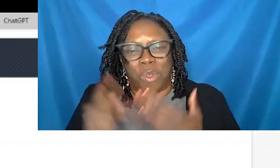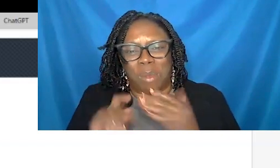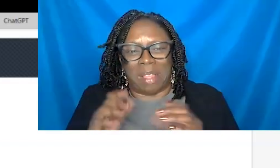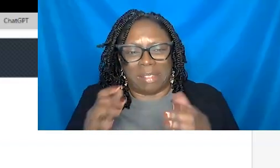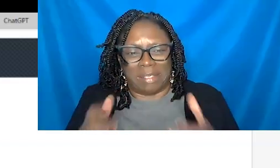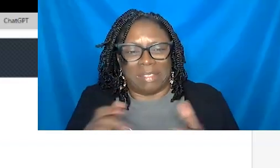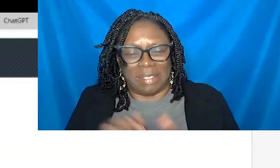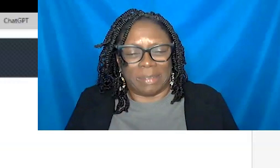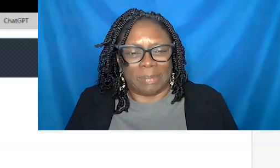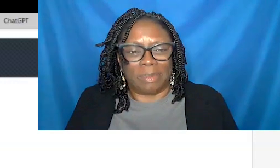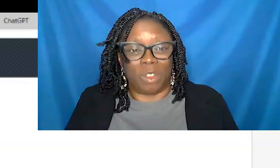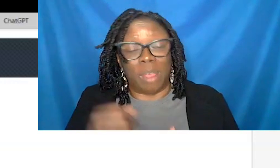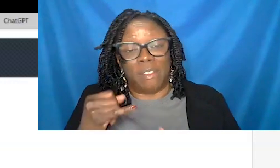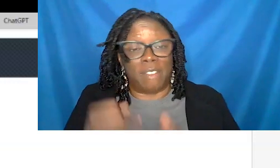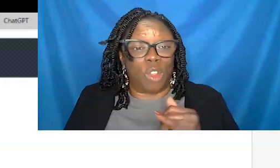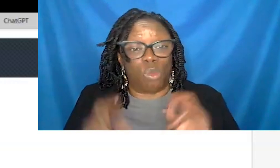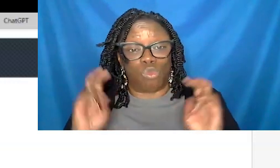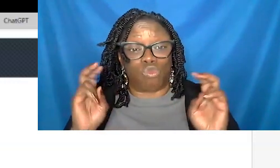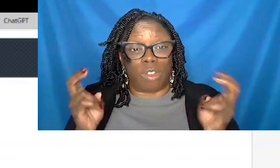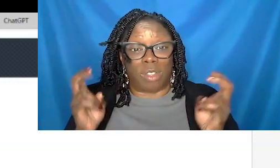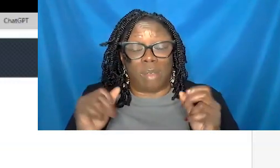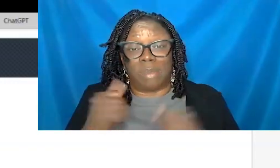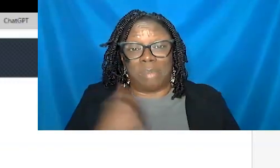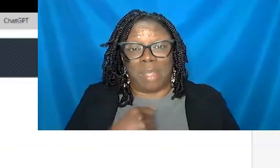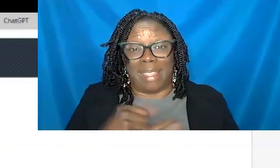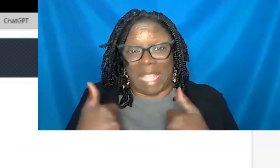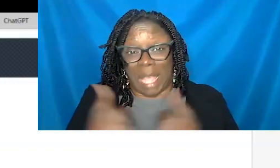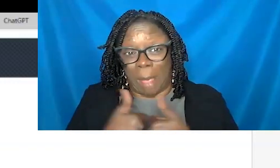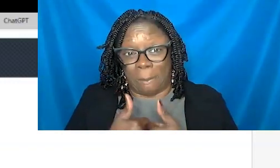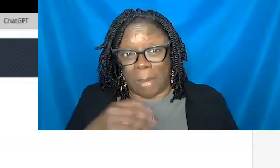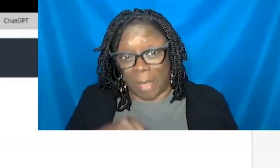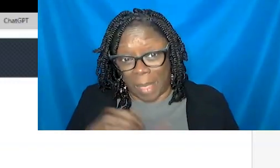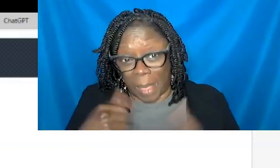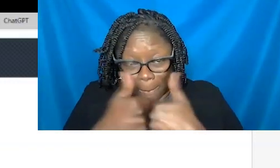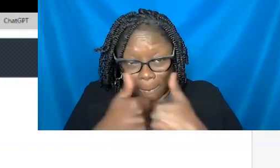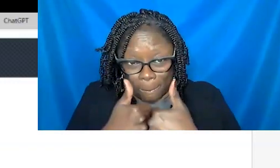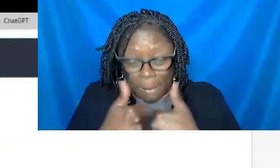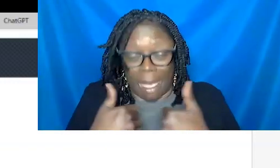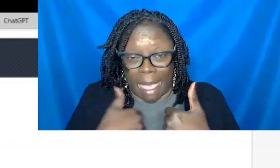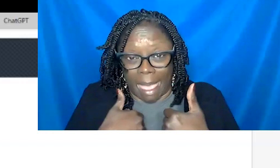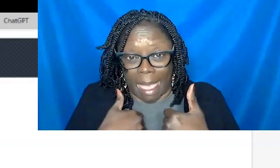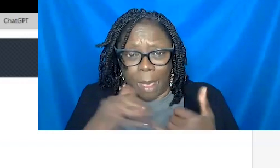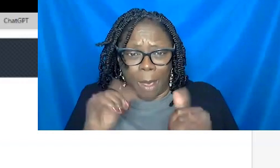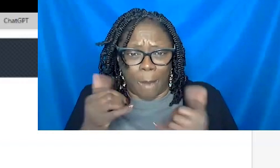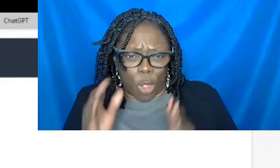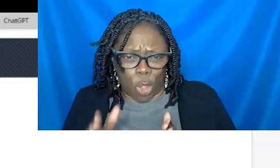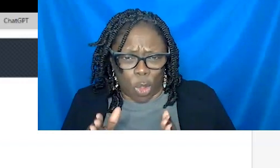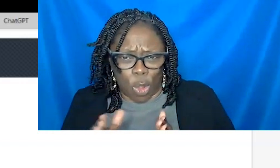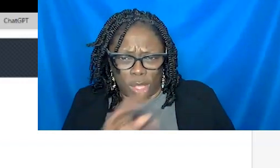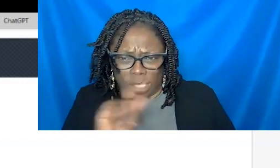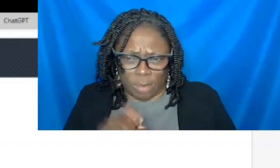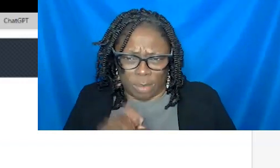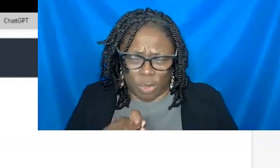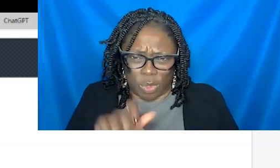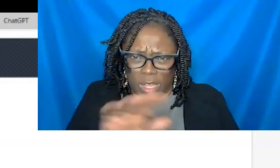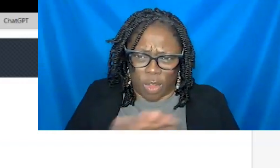and for my final project, I was making a game. And in that game, I had a player at a certain location on a grid who